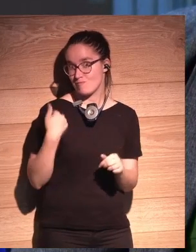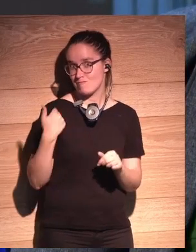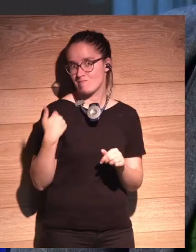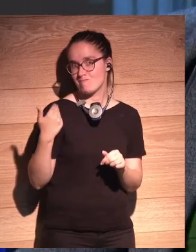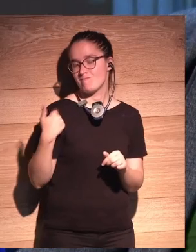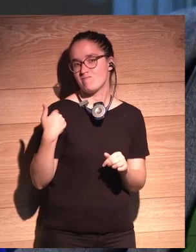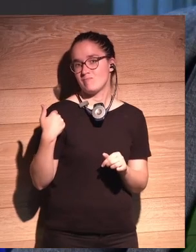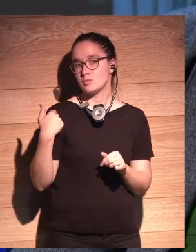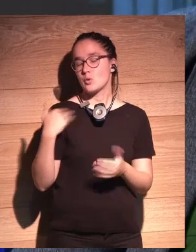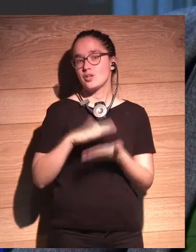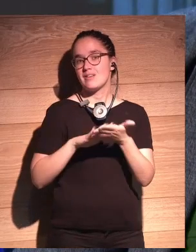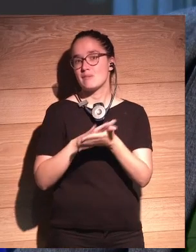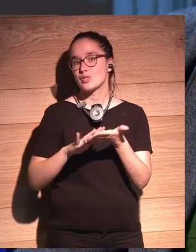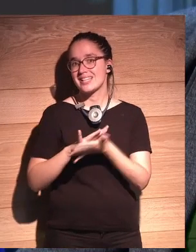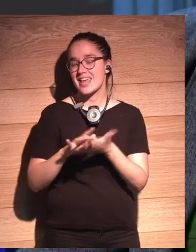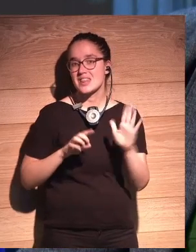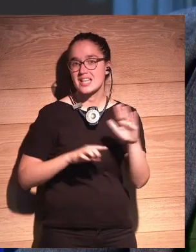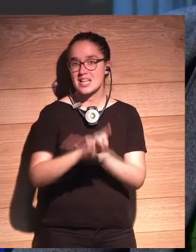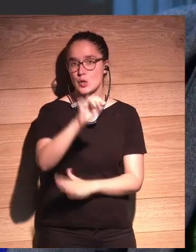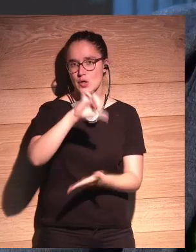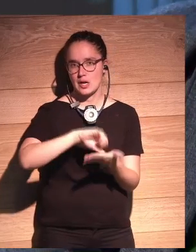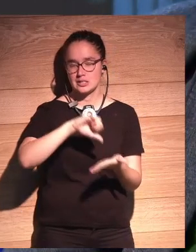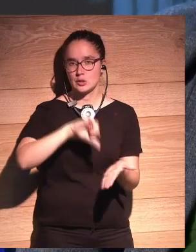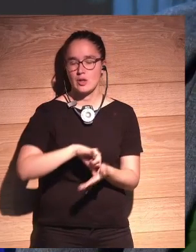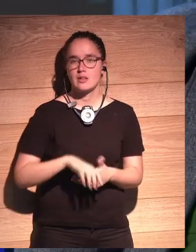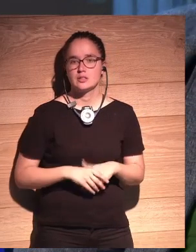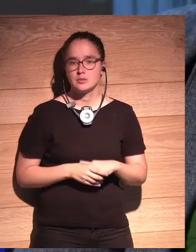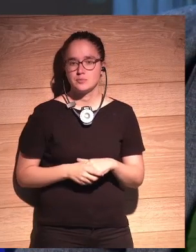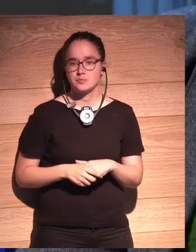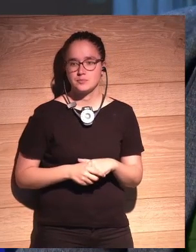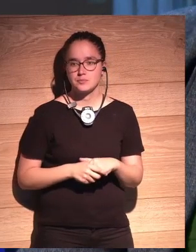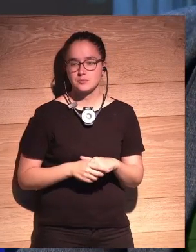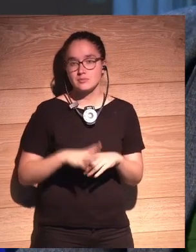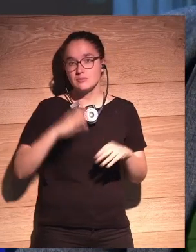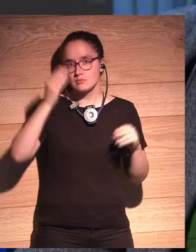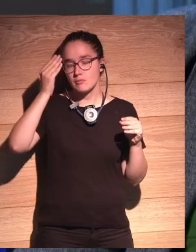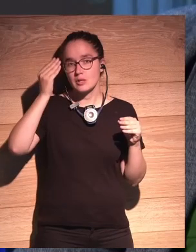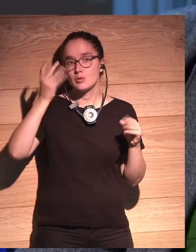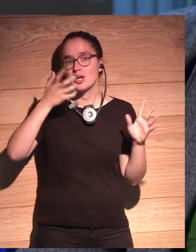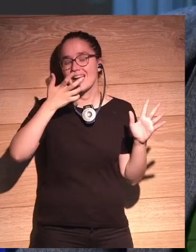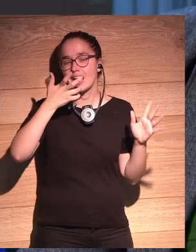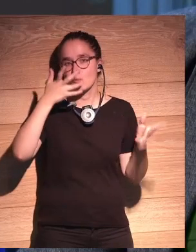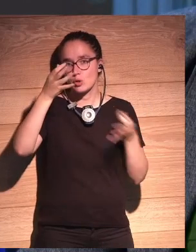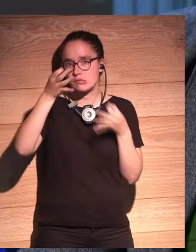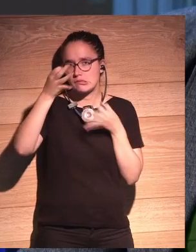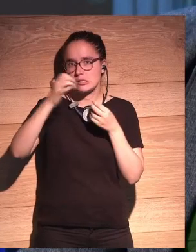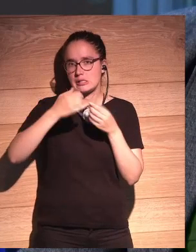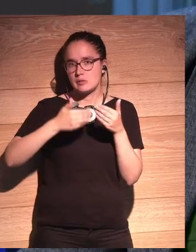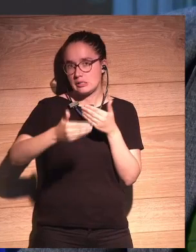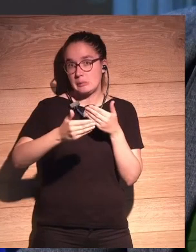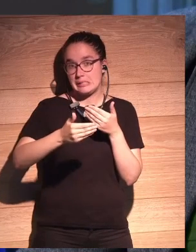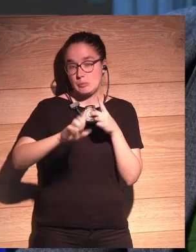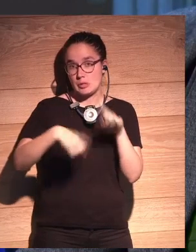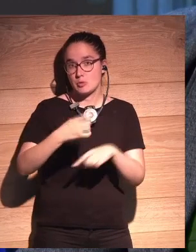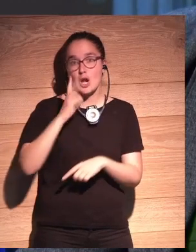development. And we have a lot of, I won't go into all the examples now because I guess we will go into that later, but of course in Norway we went